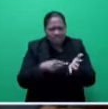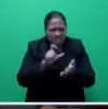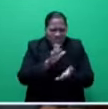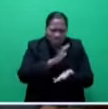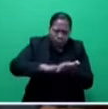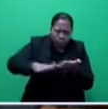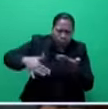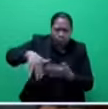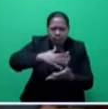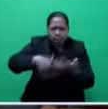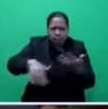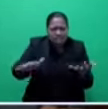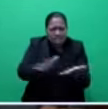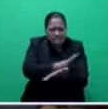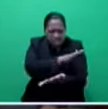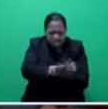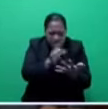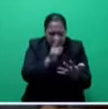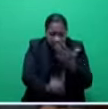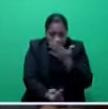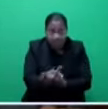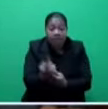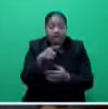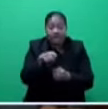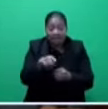schools and the rehabilitation programs underway.